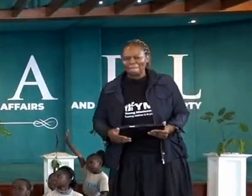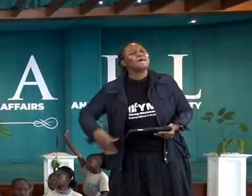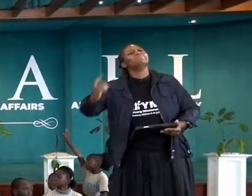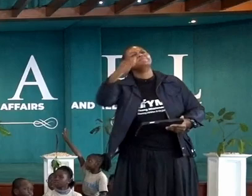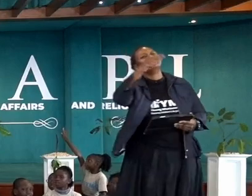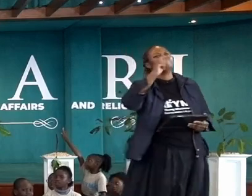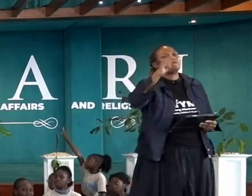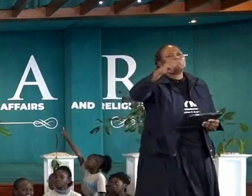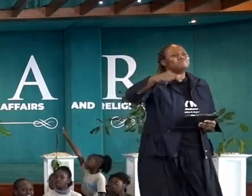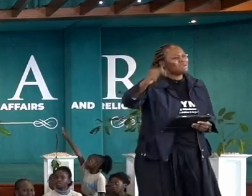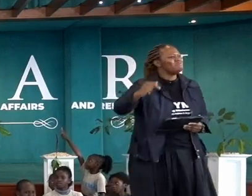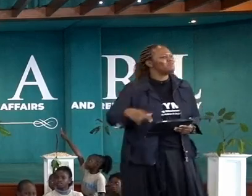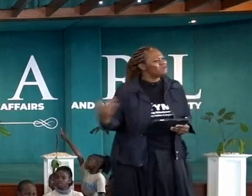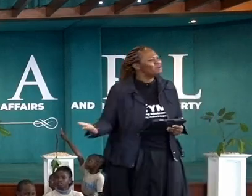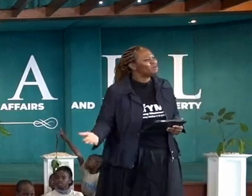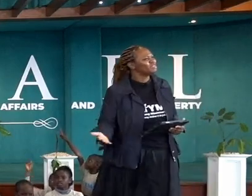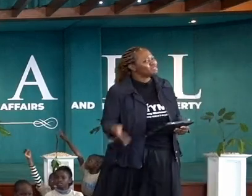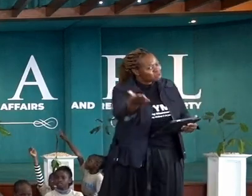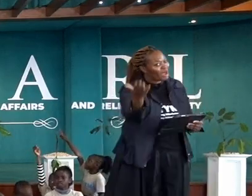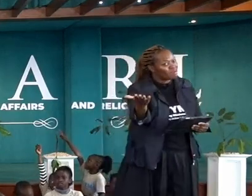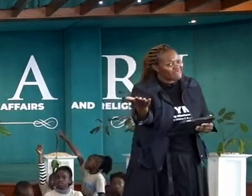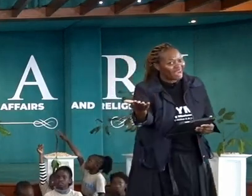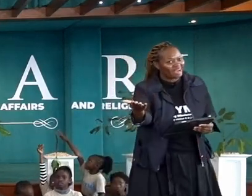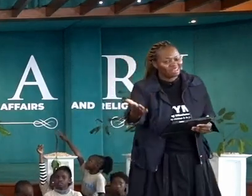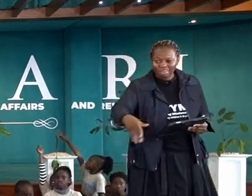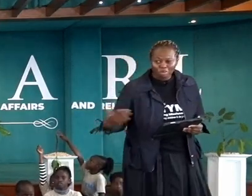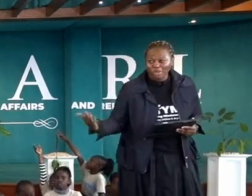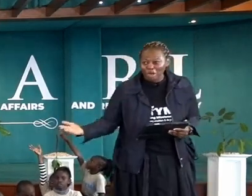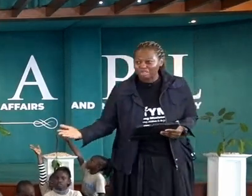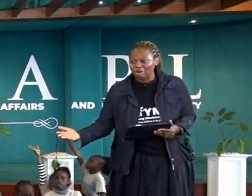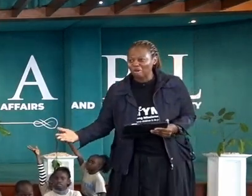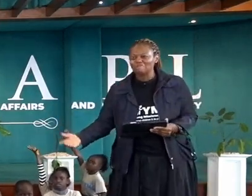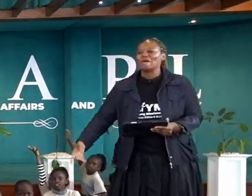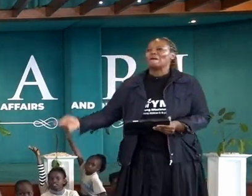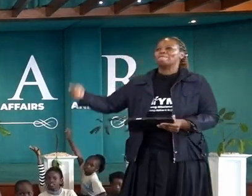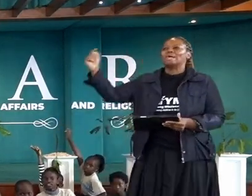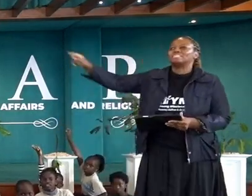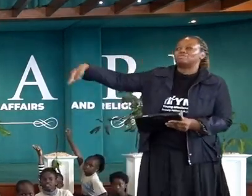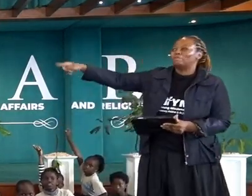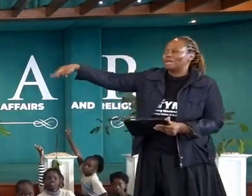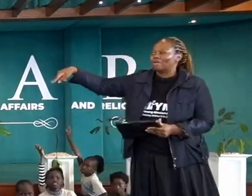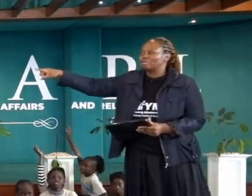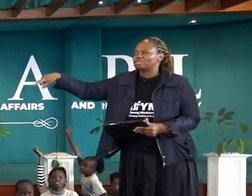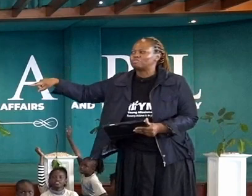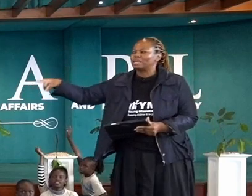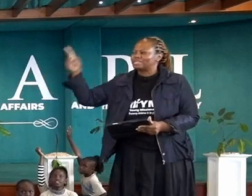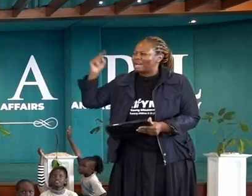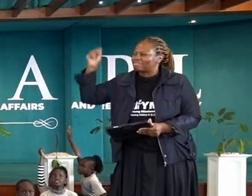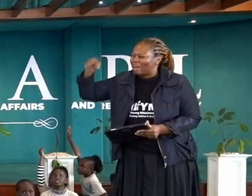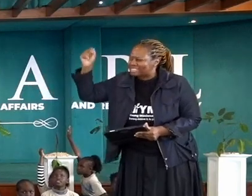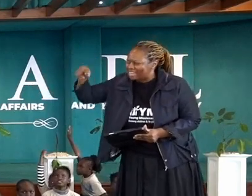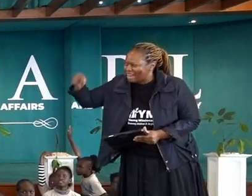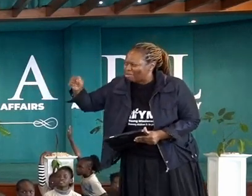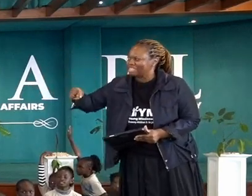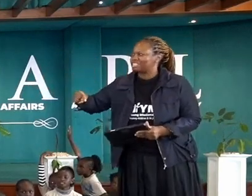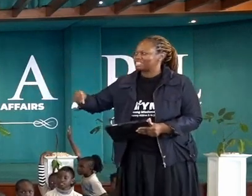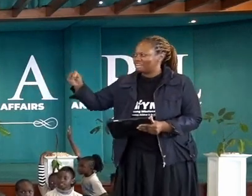Tsuba. Maybe. Who knows? Are you there? We don't know. But these people are going to speak